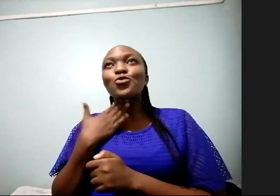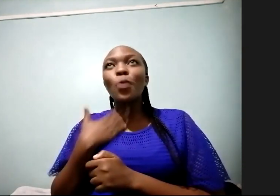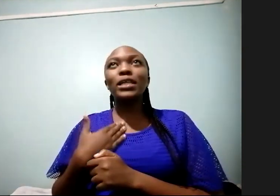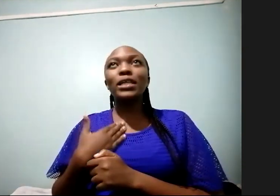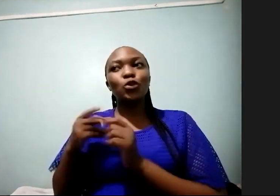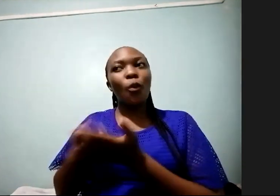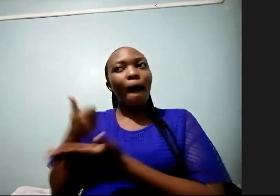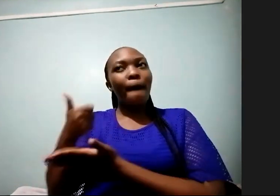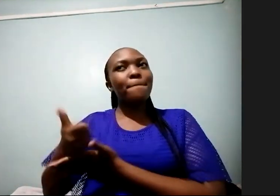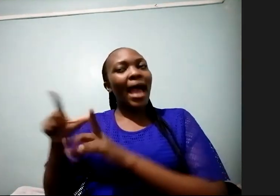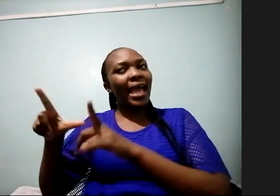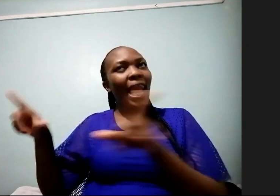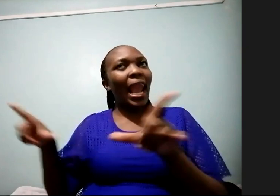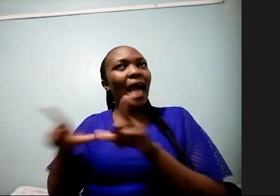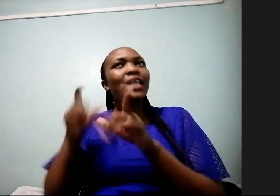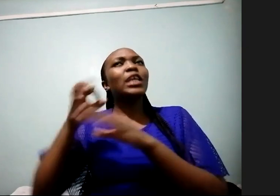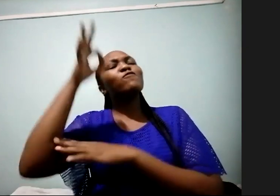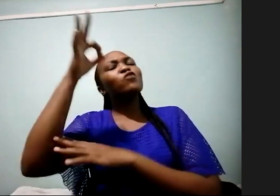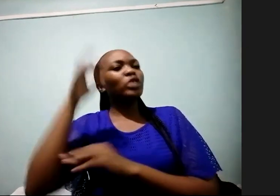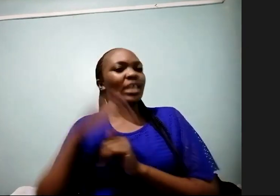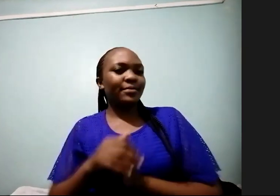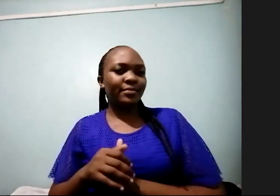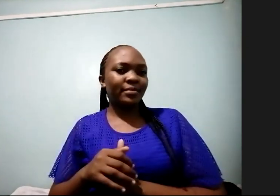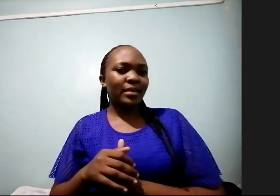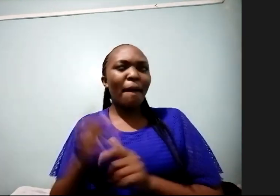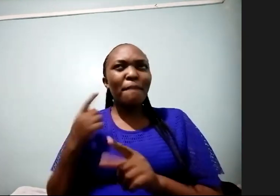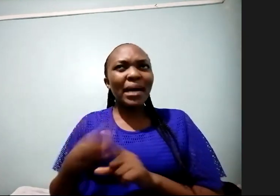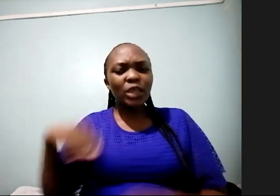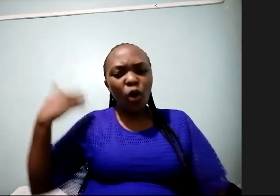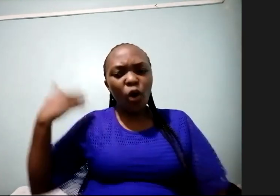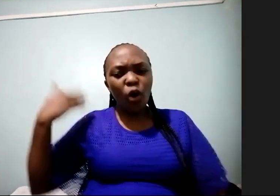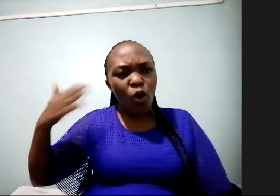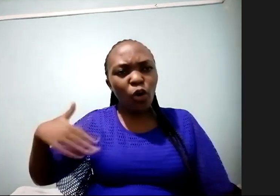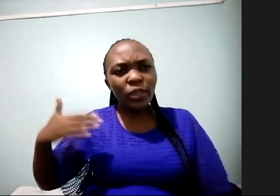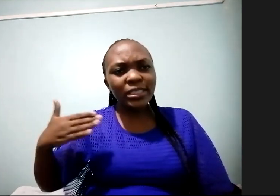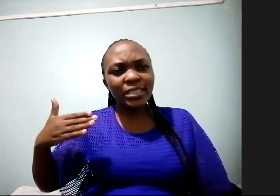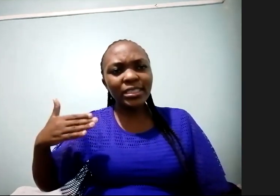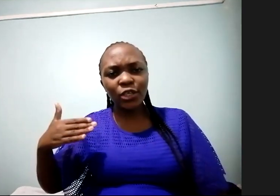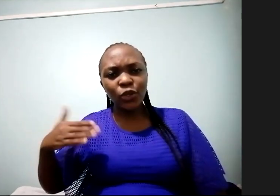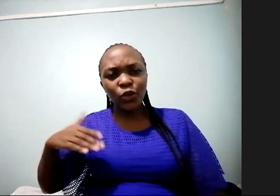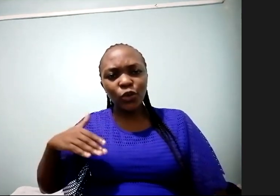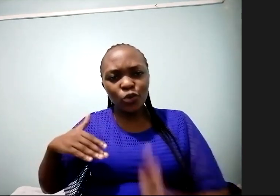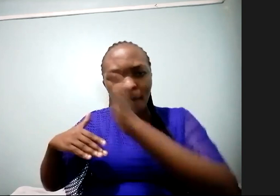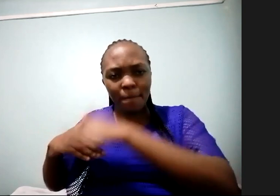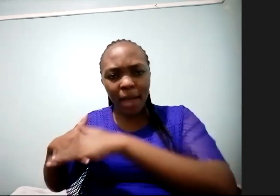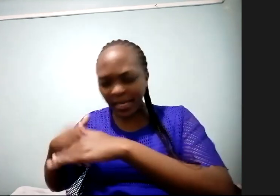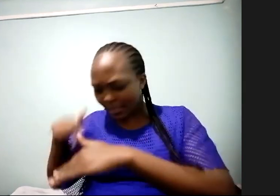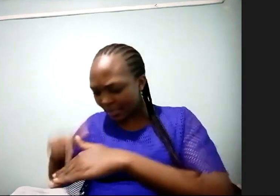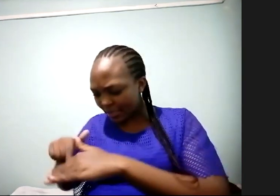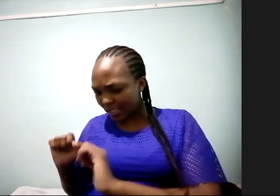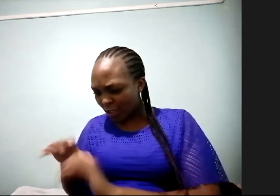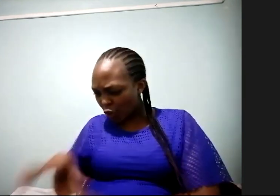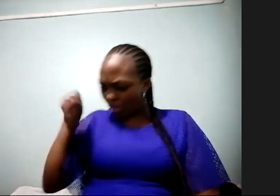that investment, that saved fund to withdraw to do your things, maybe, and if not, what are some of the things that you